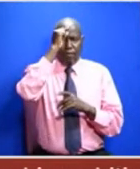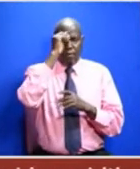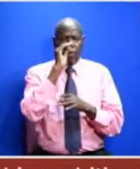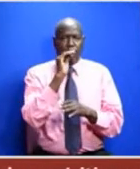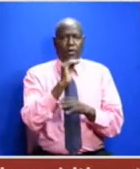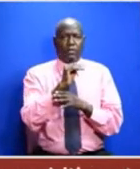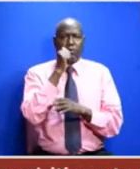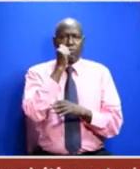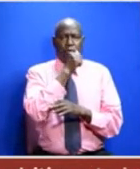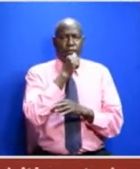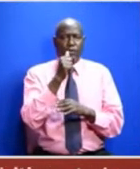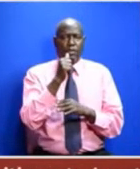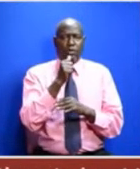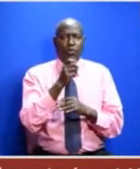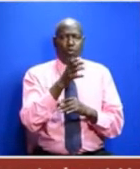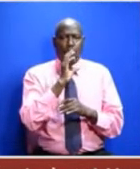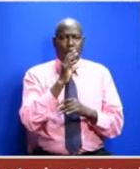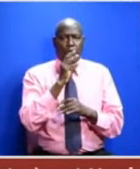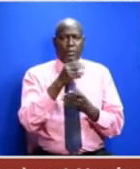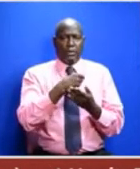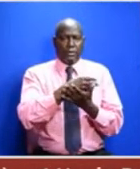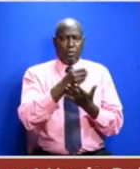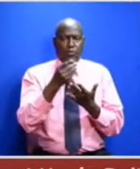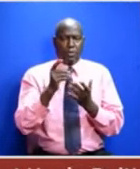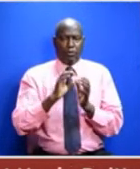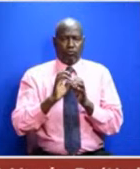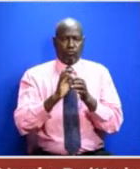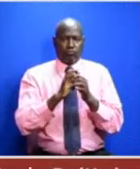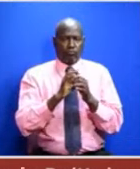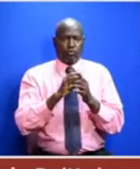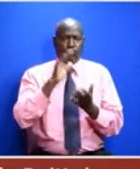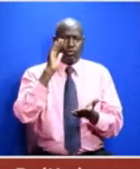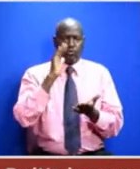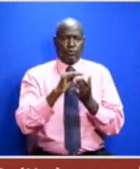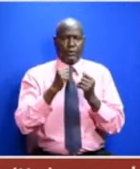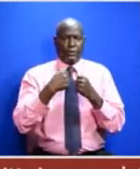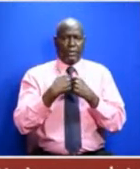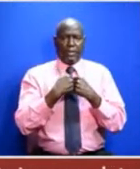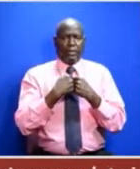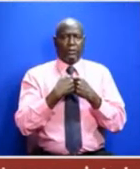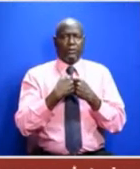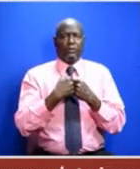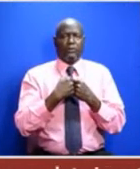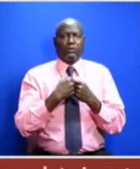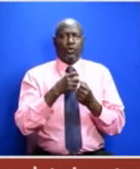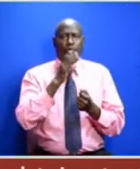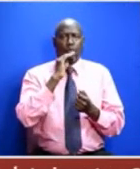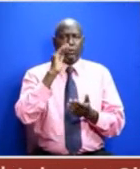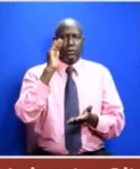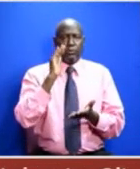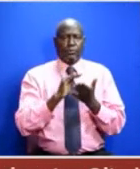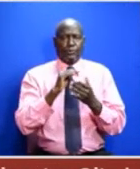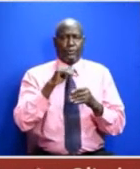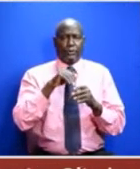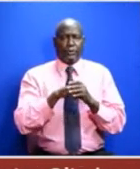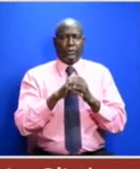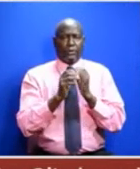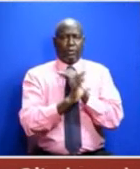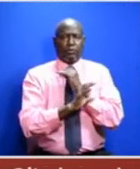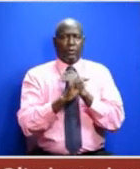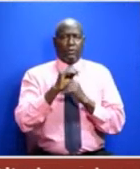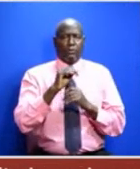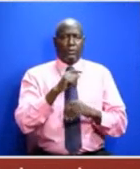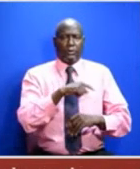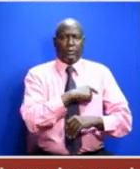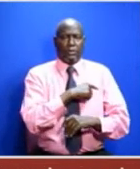urged private water suppliers to collaborate with them to ease the challenge of water shortage in the country. According to the Chief